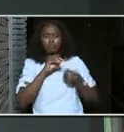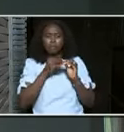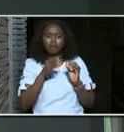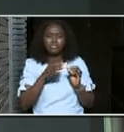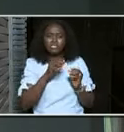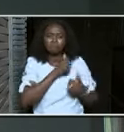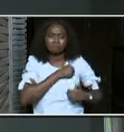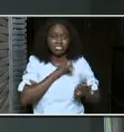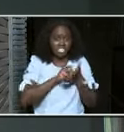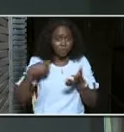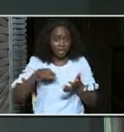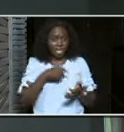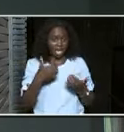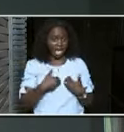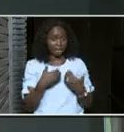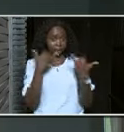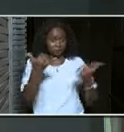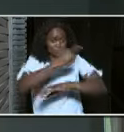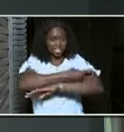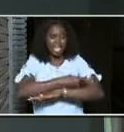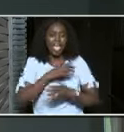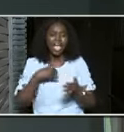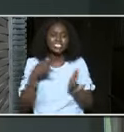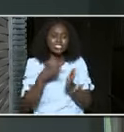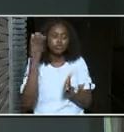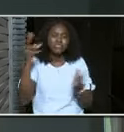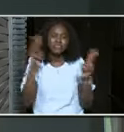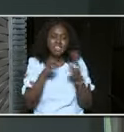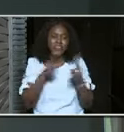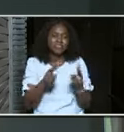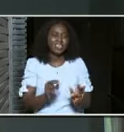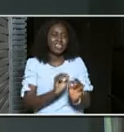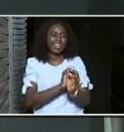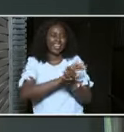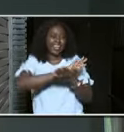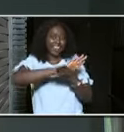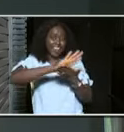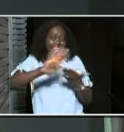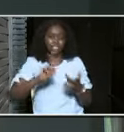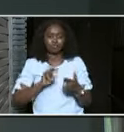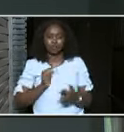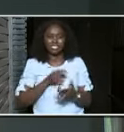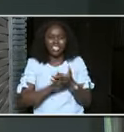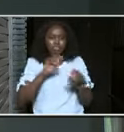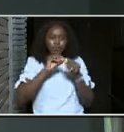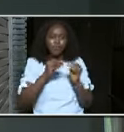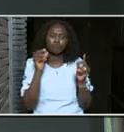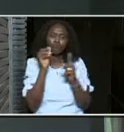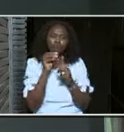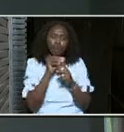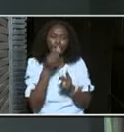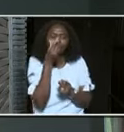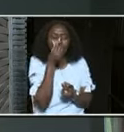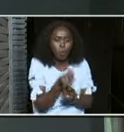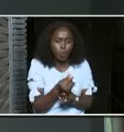that we have today. And it was very clear to us that the number is too small under our